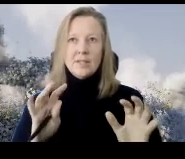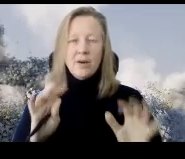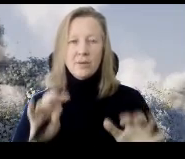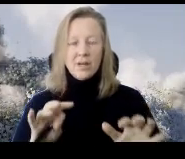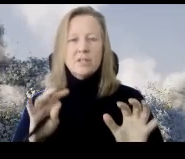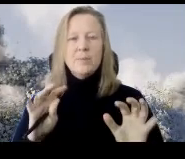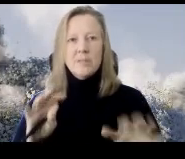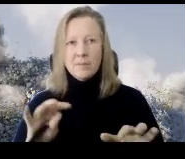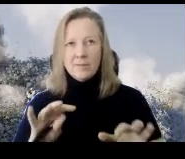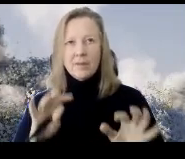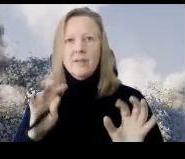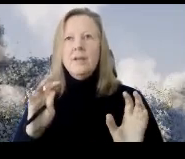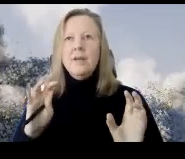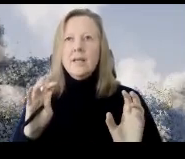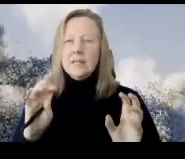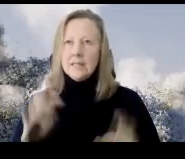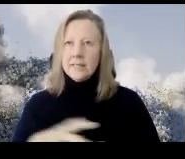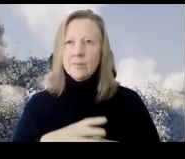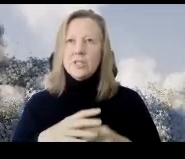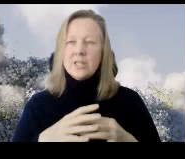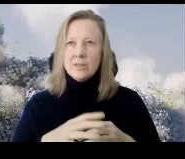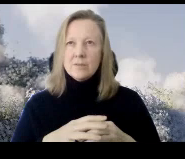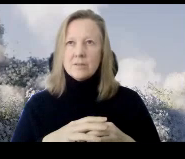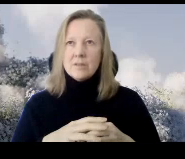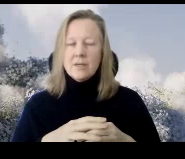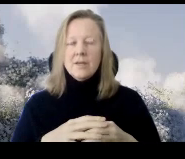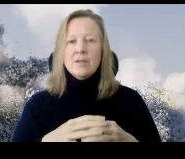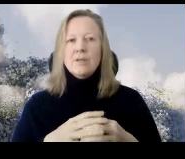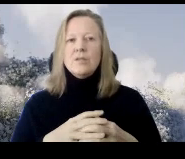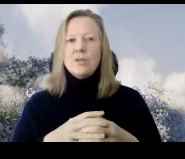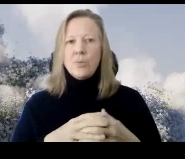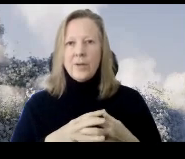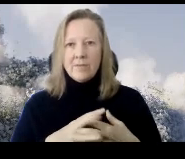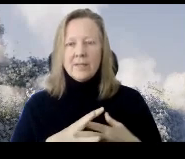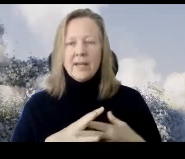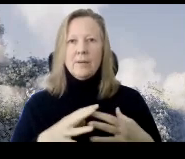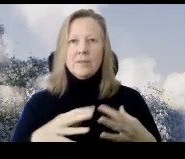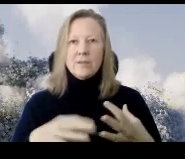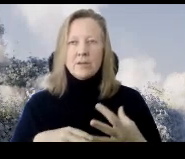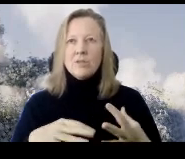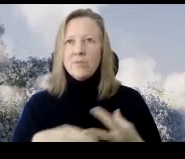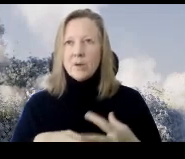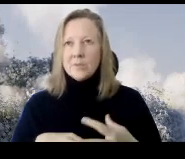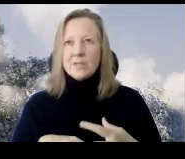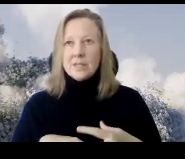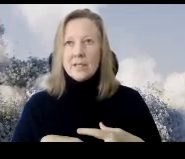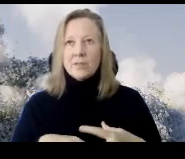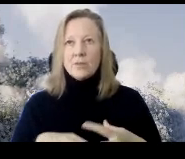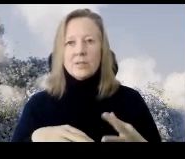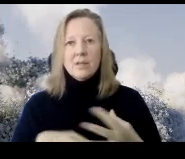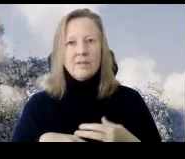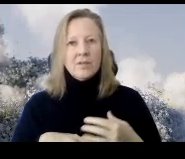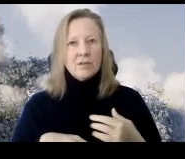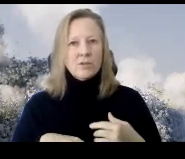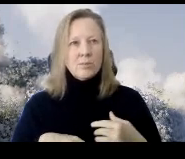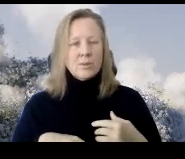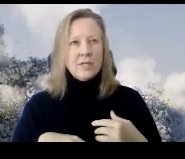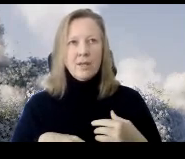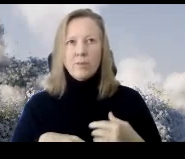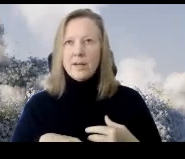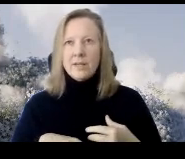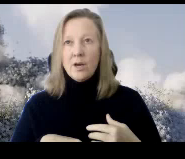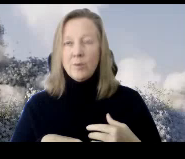because it's healthcare specific language skills. So we have allowed the doctors and pharmacists to take this course. A lot of the